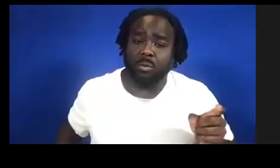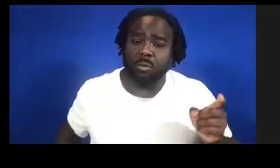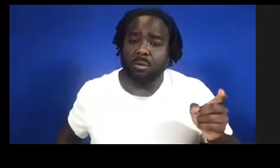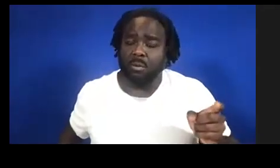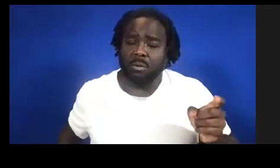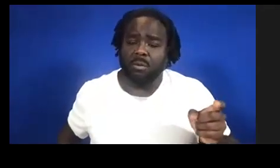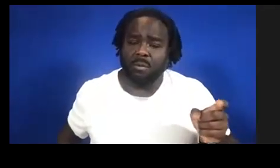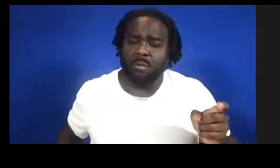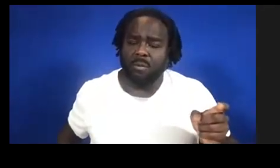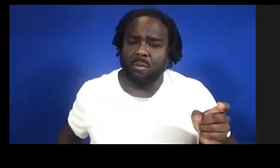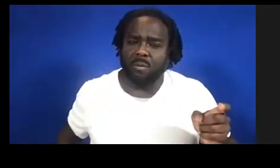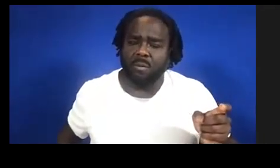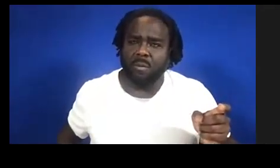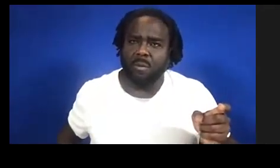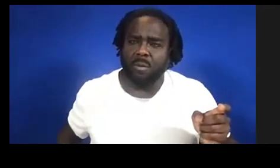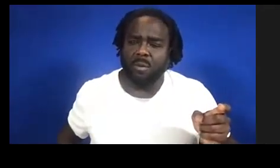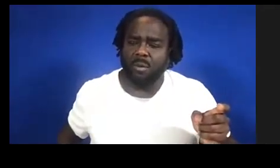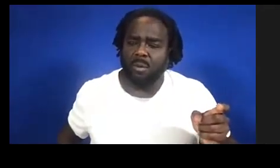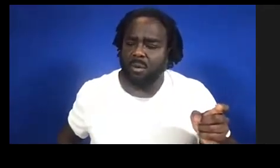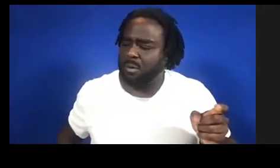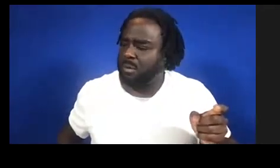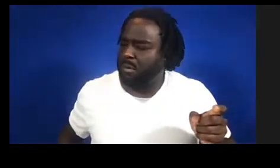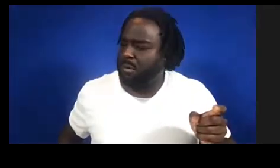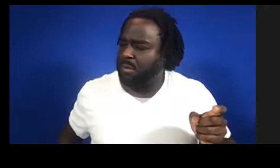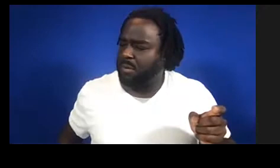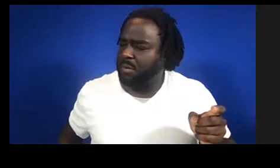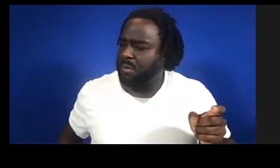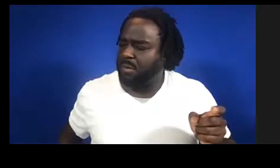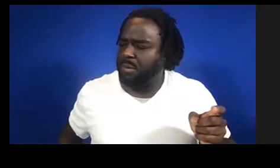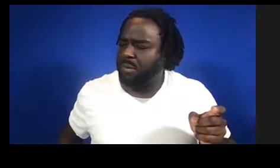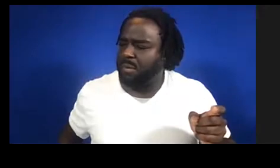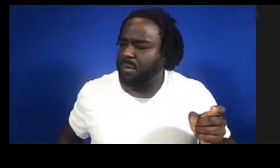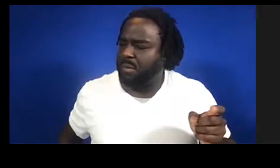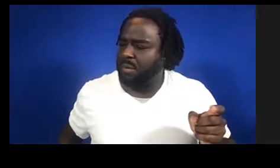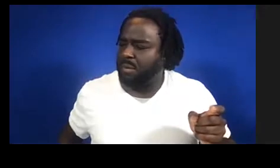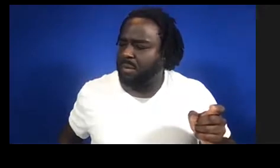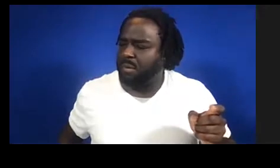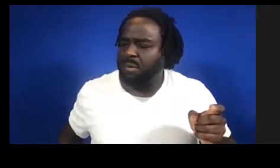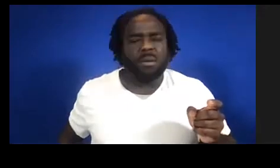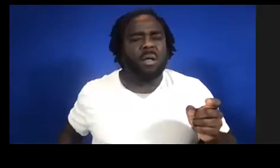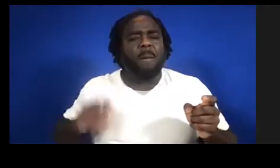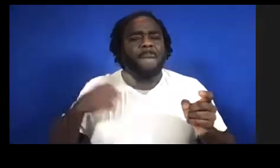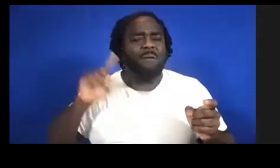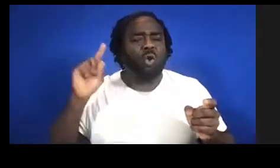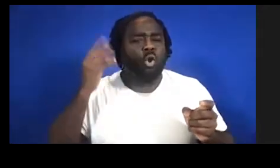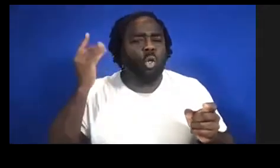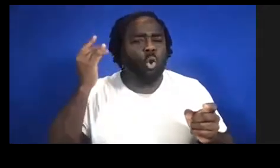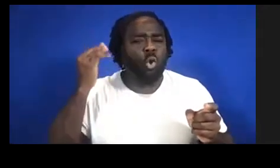deer wasn't even there no more. I turned my back for 3 seconds and that deer is gone.